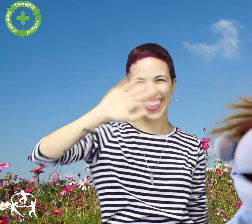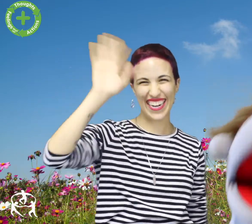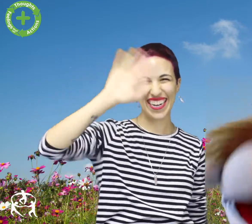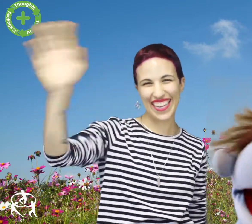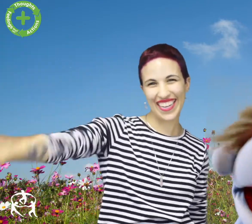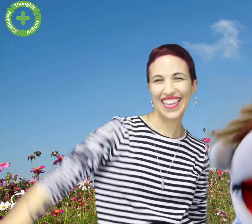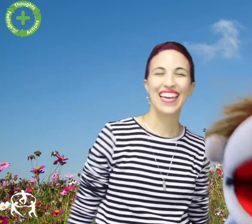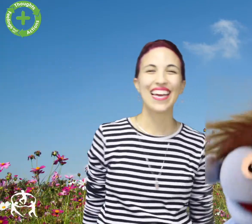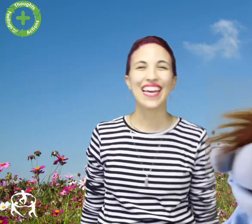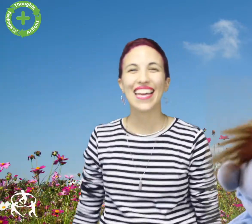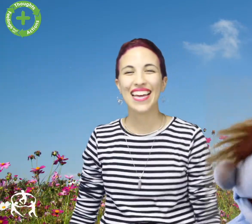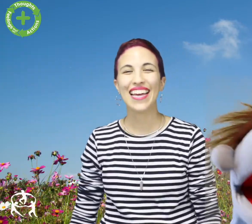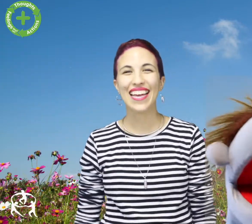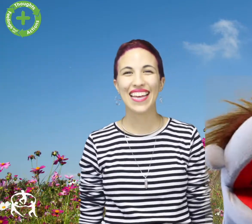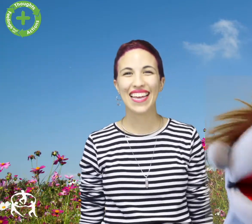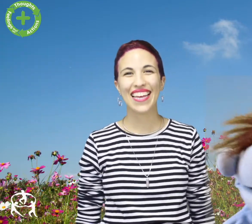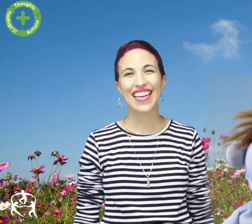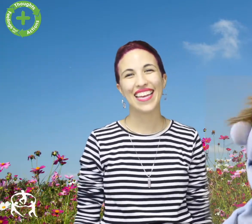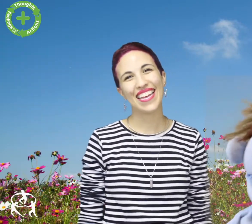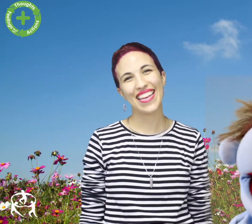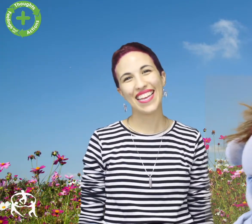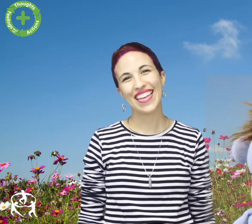Superstars!